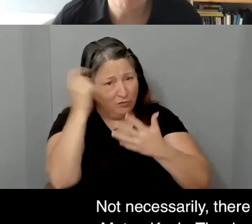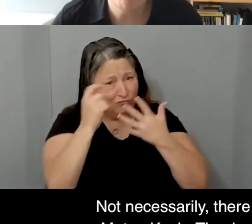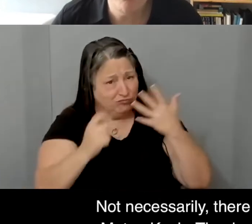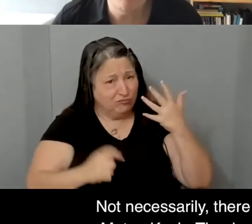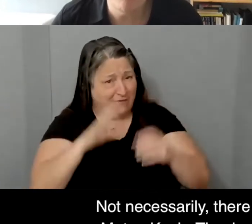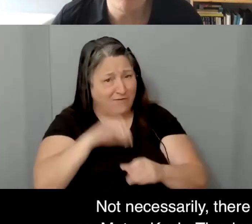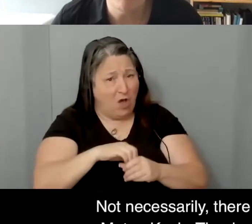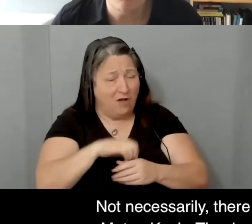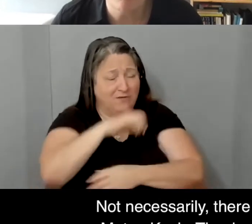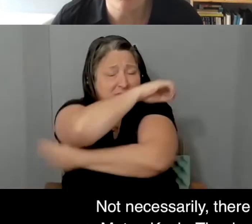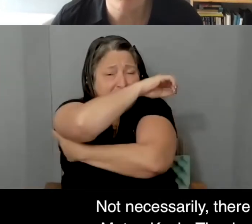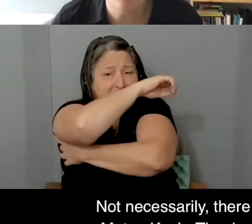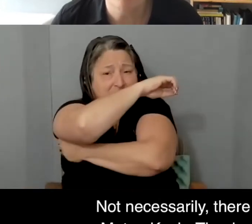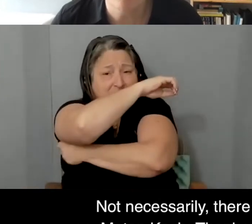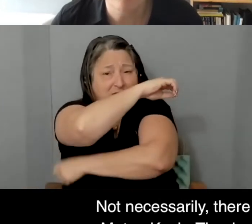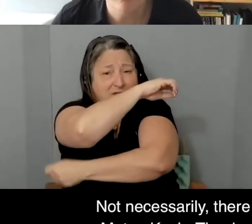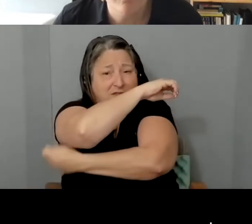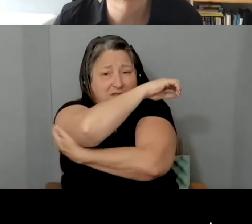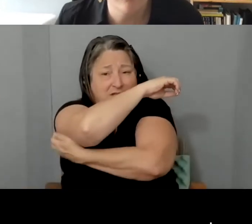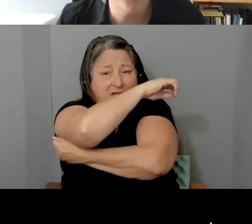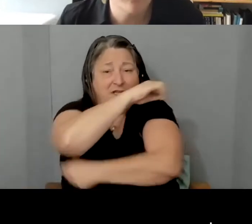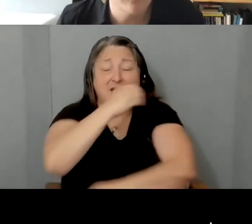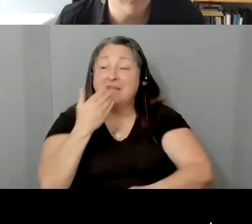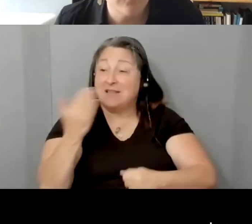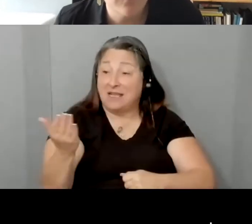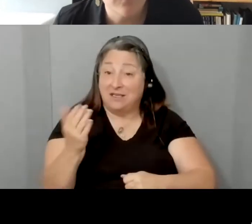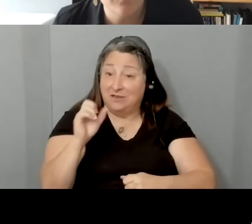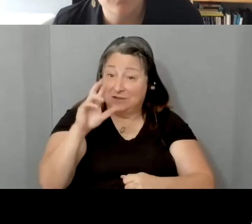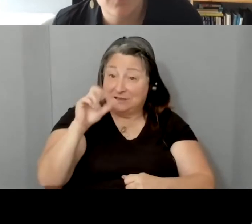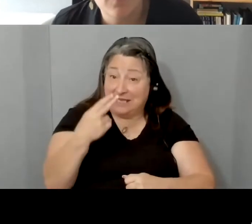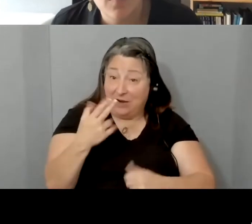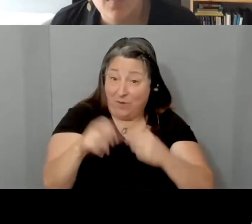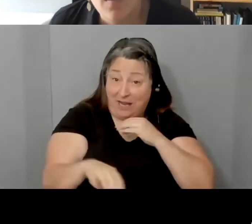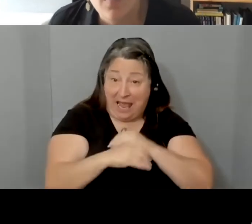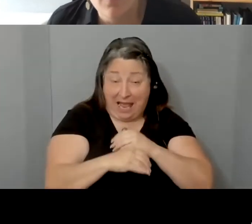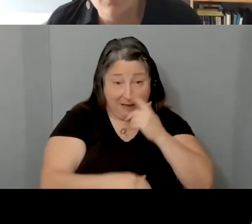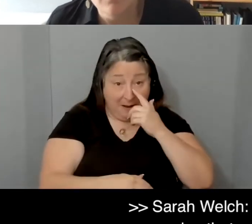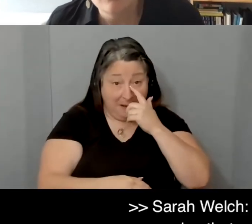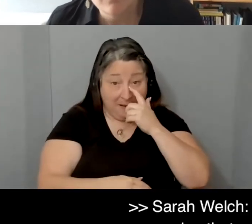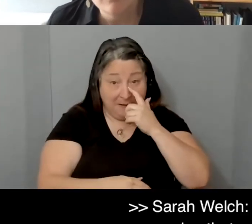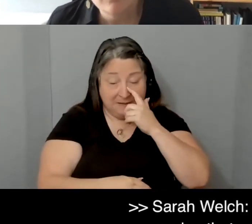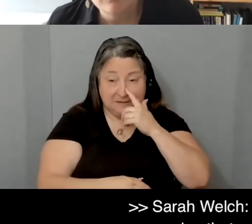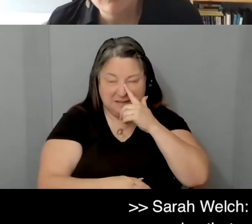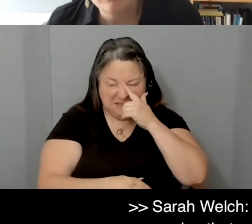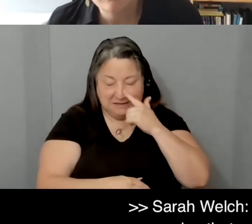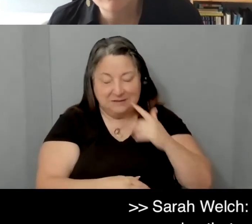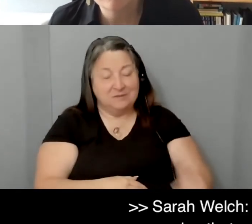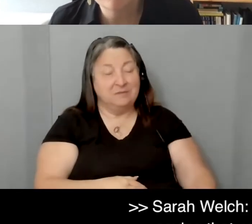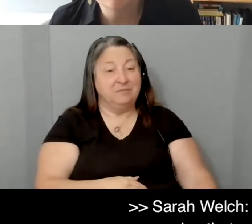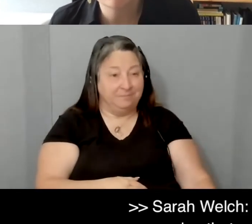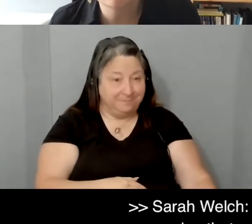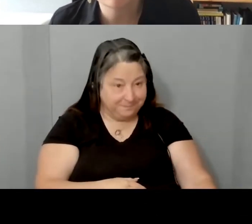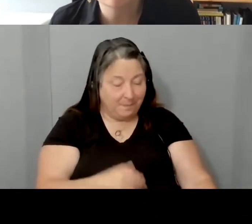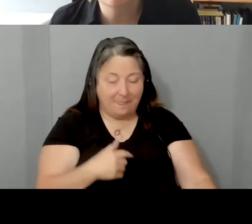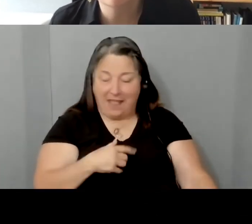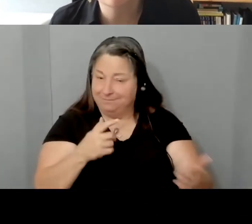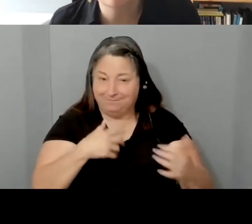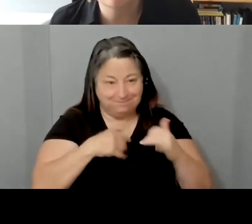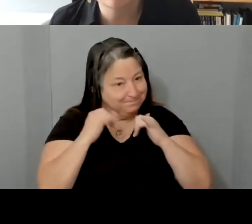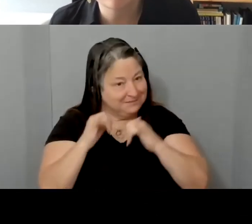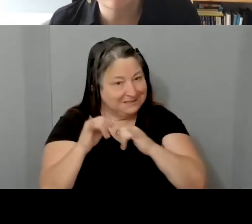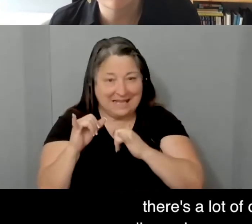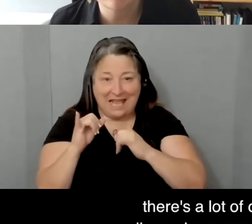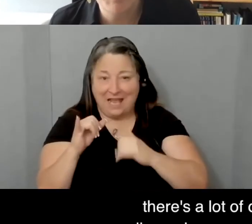there. Thank you so much for that, Sarah. Do you have anything to add I mean, on that question? just really echo what Golly's saying, that, we're